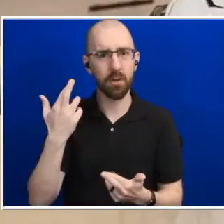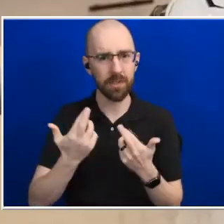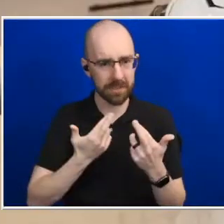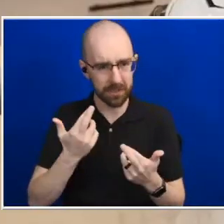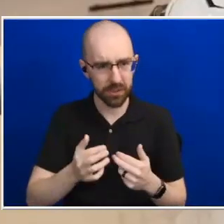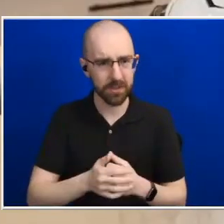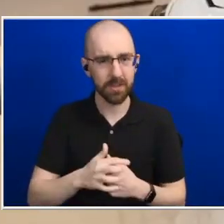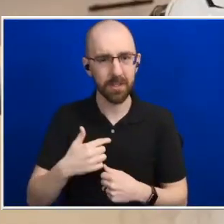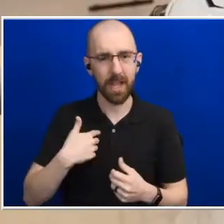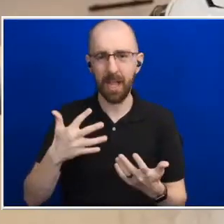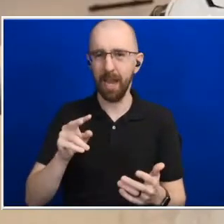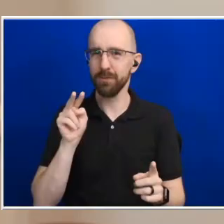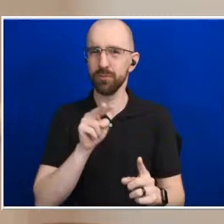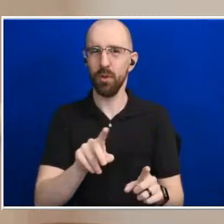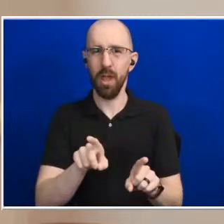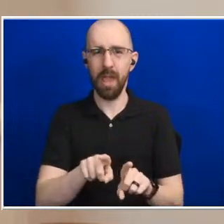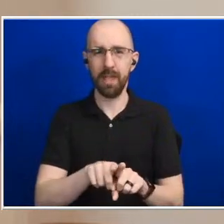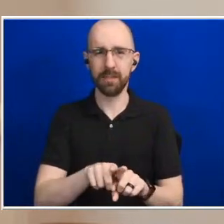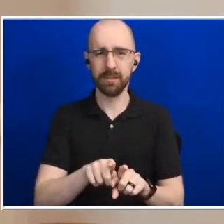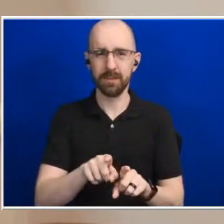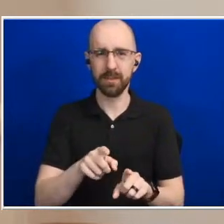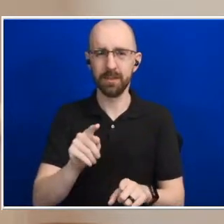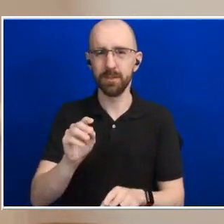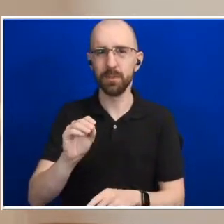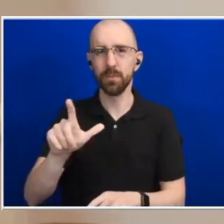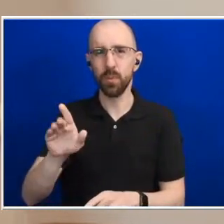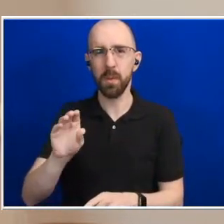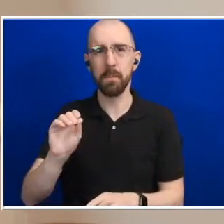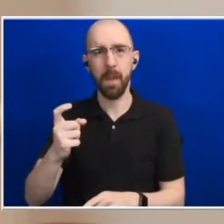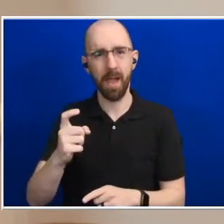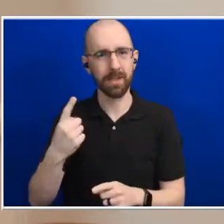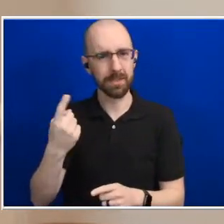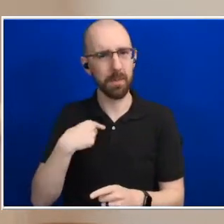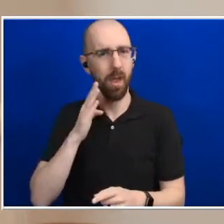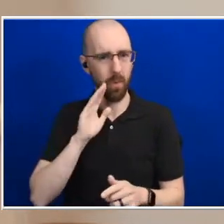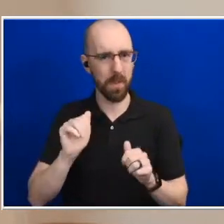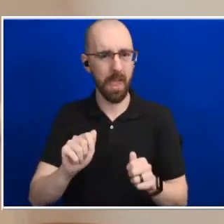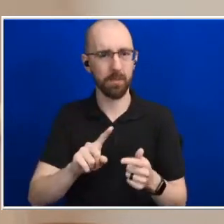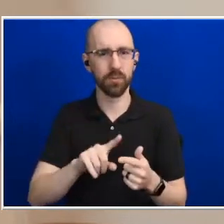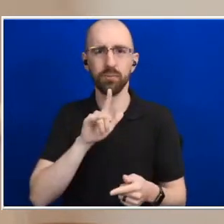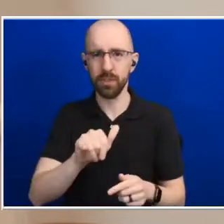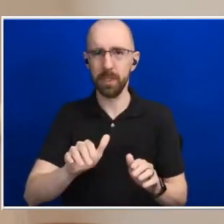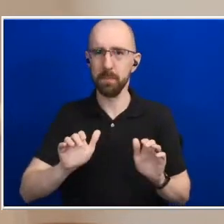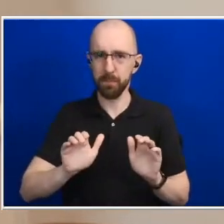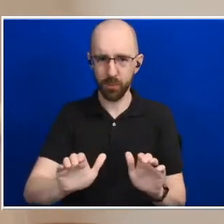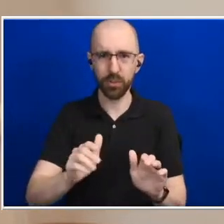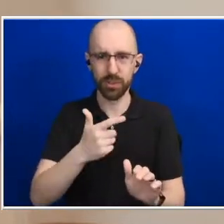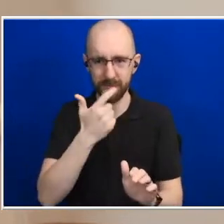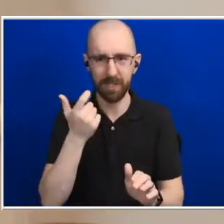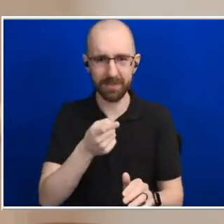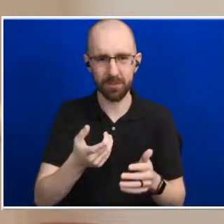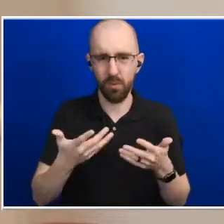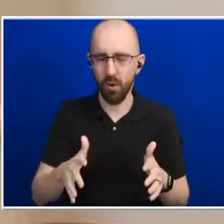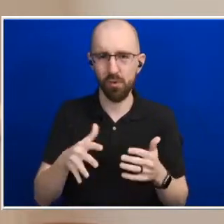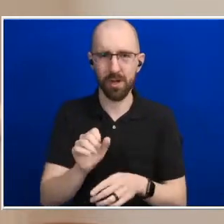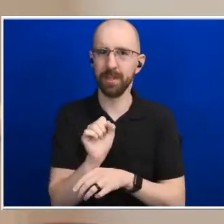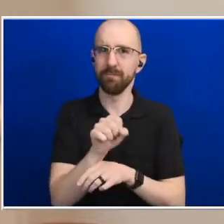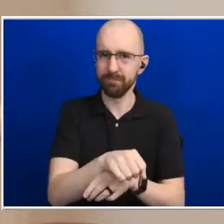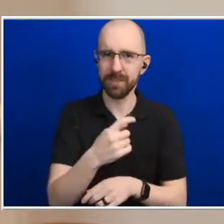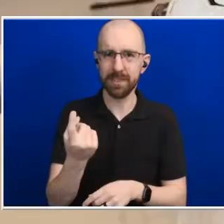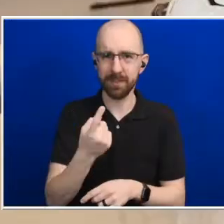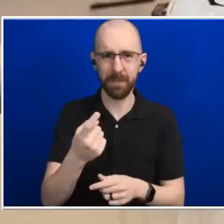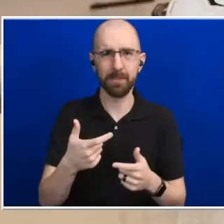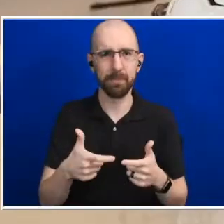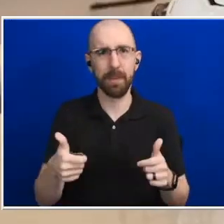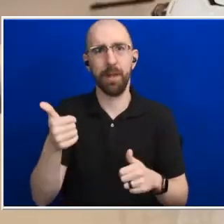as a tool in his toolbox. This is somebody I'm going to be able to really push because he's already overcome something that's far bigger than just the